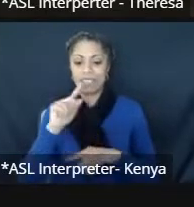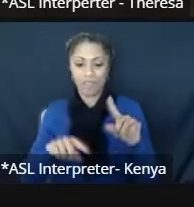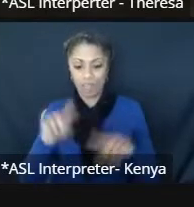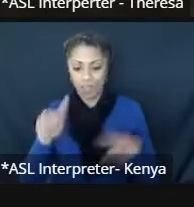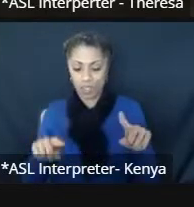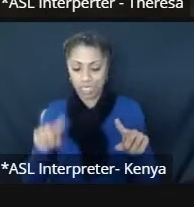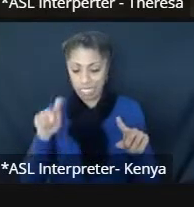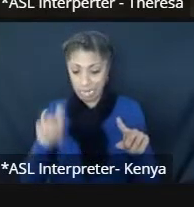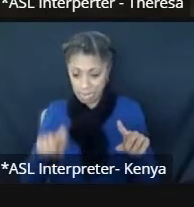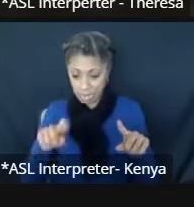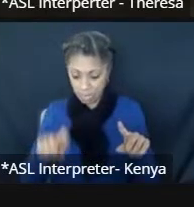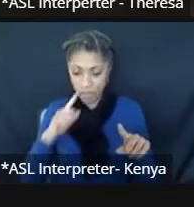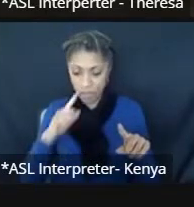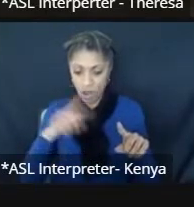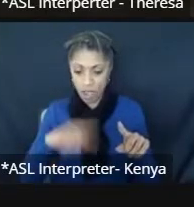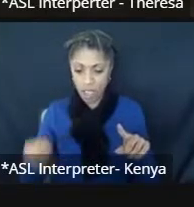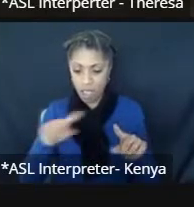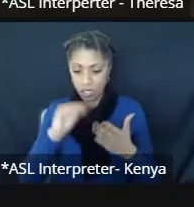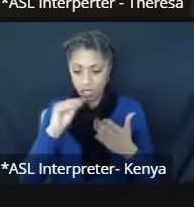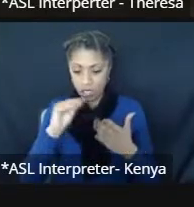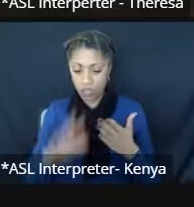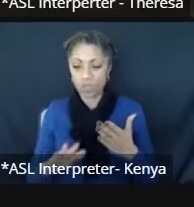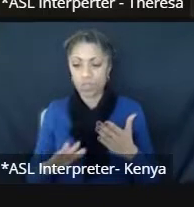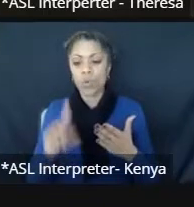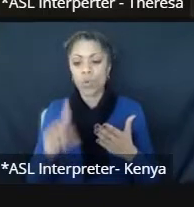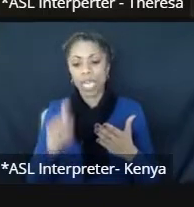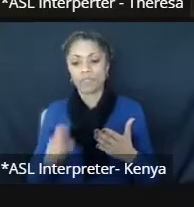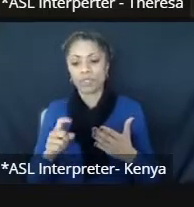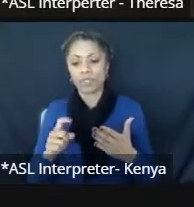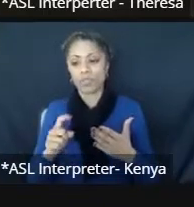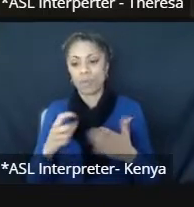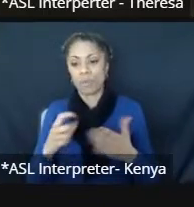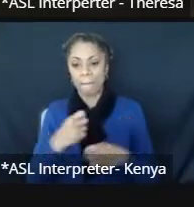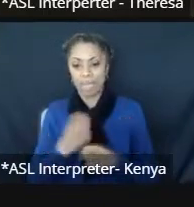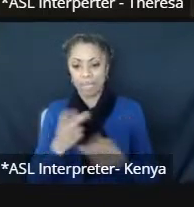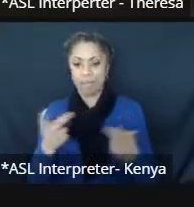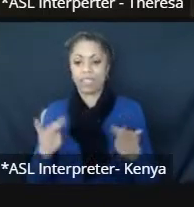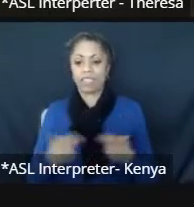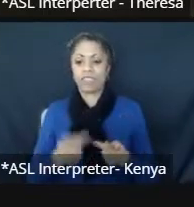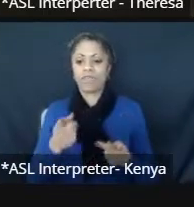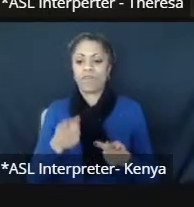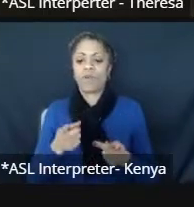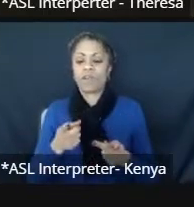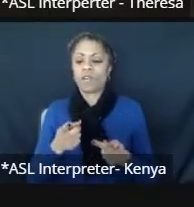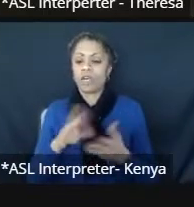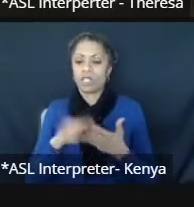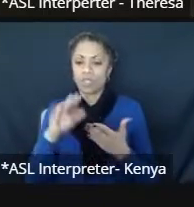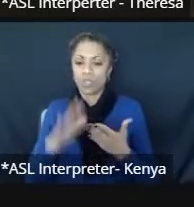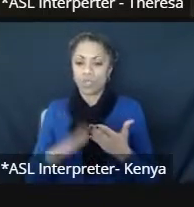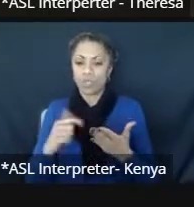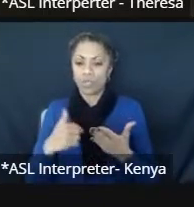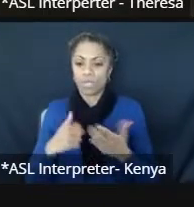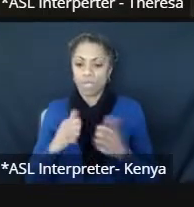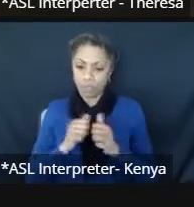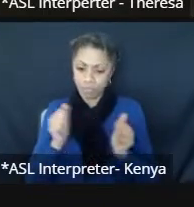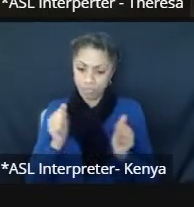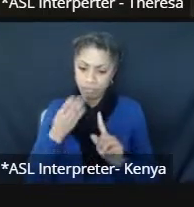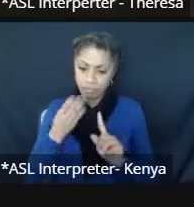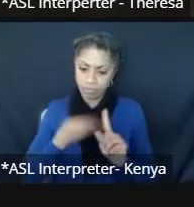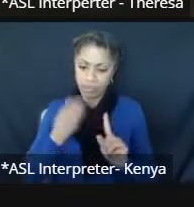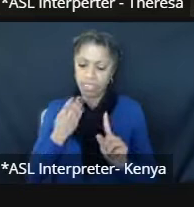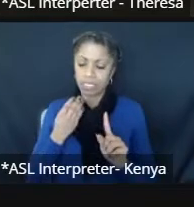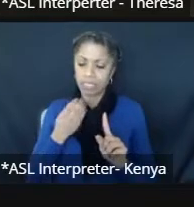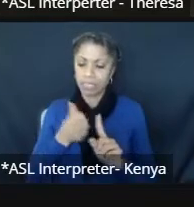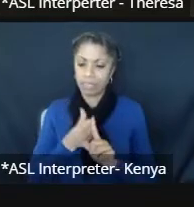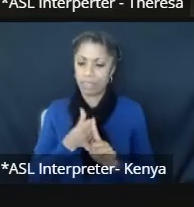place where students can be their authentic selves, where we value and honor that learning. We create systems that enrich the whole child